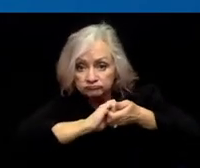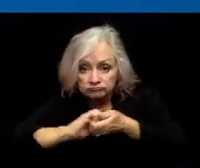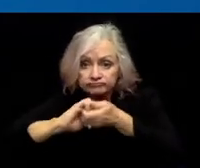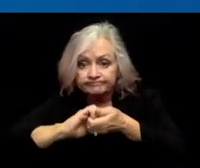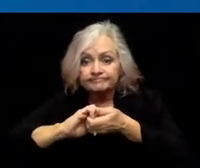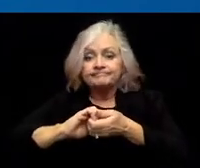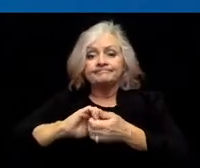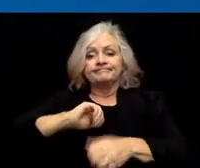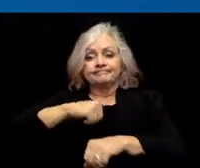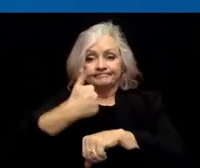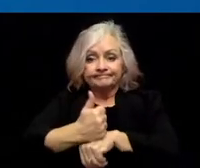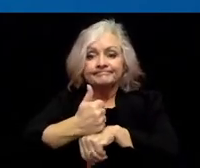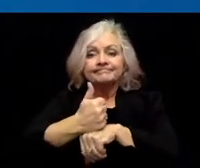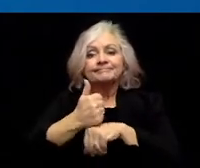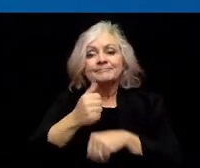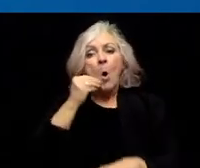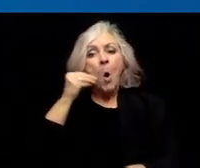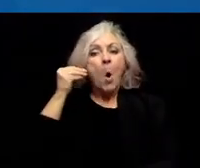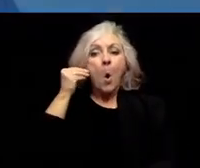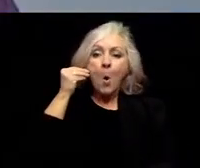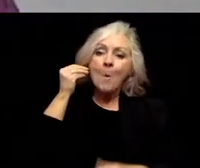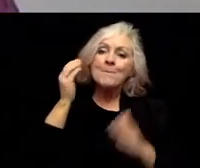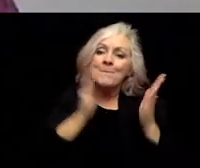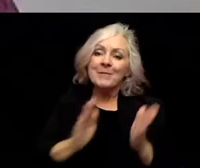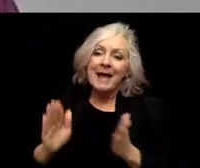create this home-based